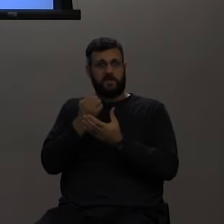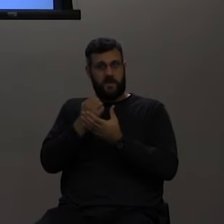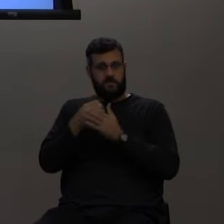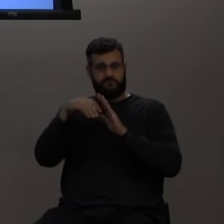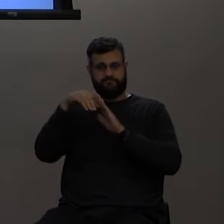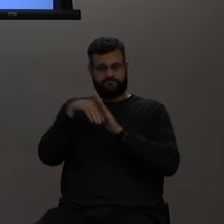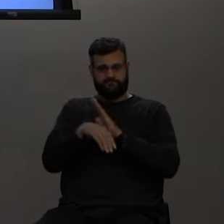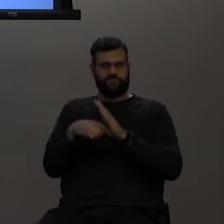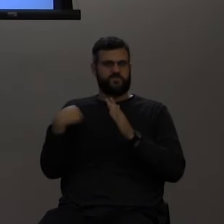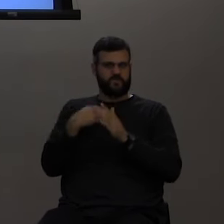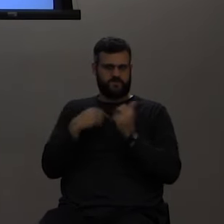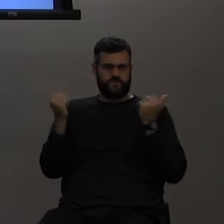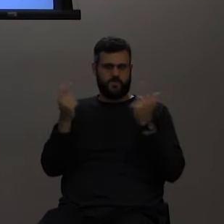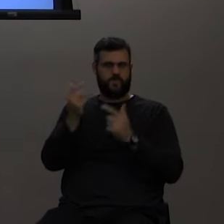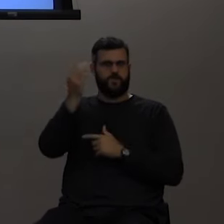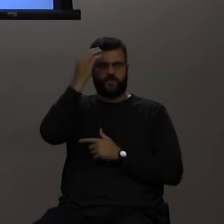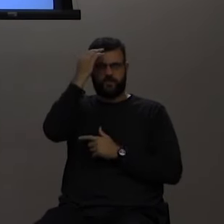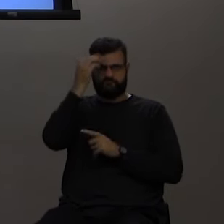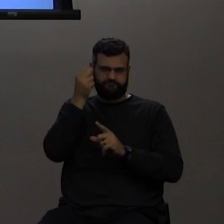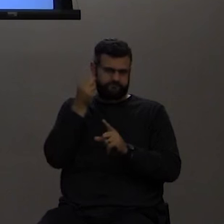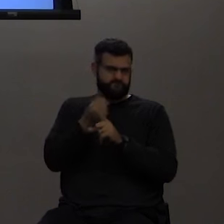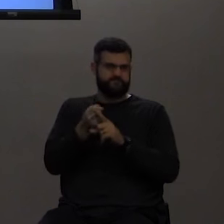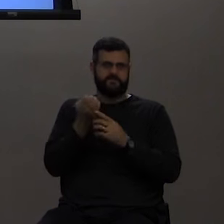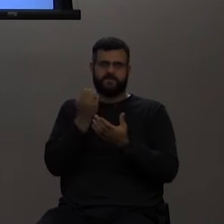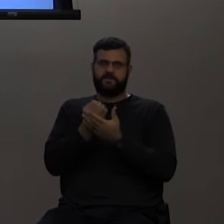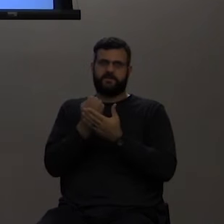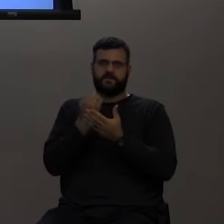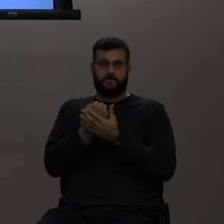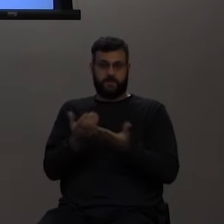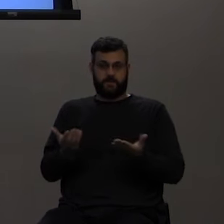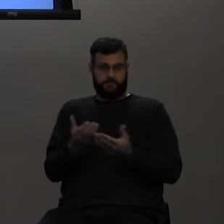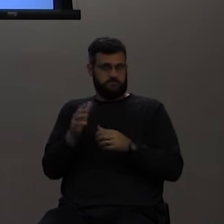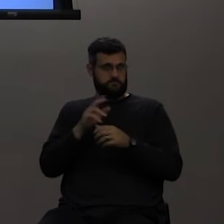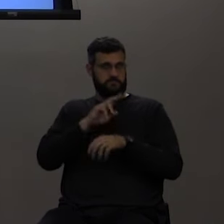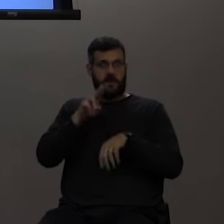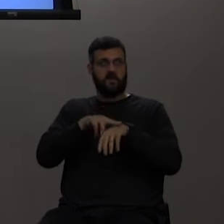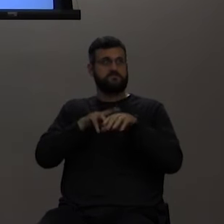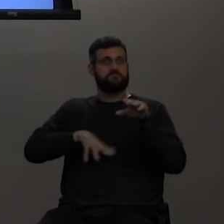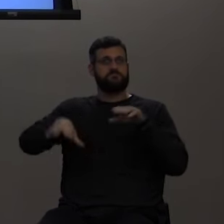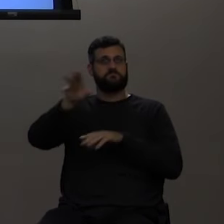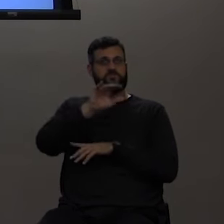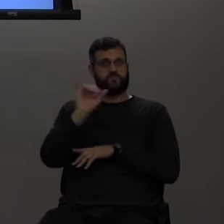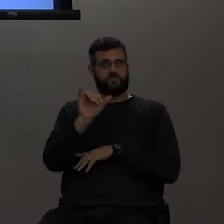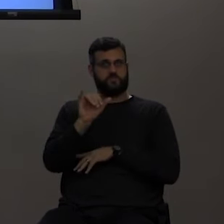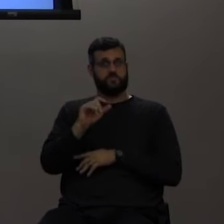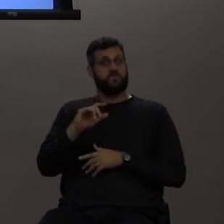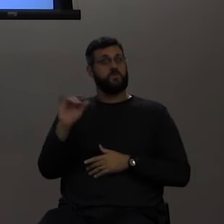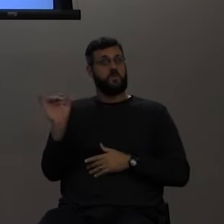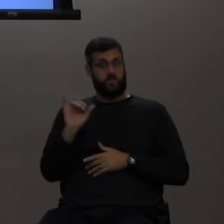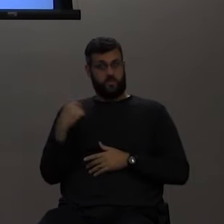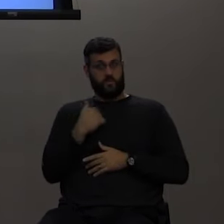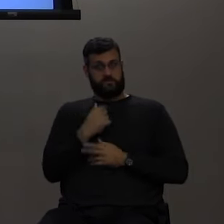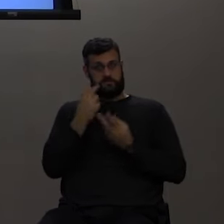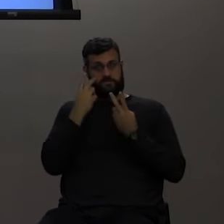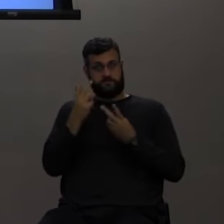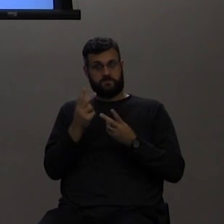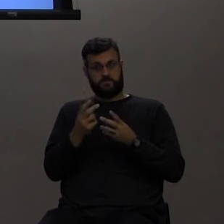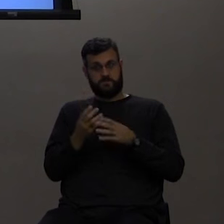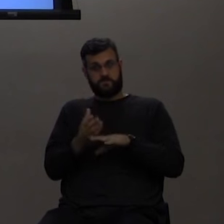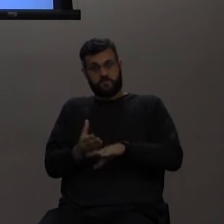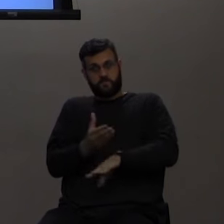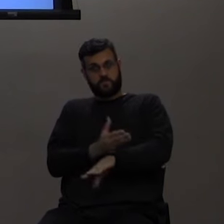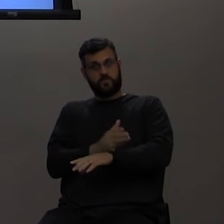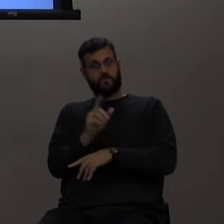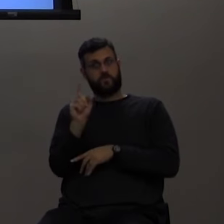recession that we all know has impacted the economy both locally and nationally, as well as the fact that we are seeing that growth in